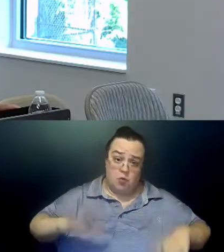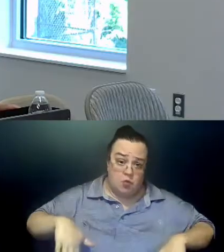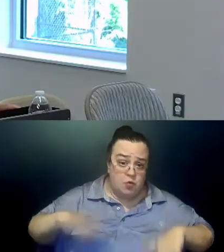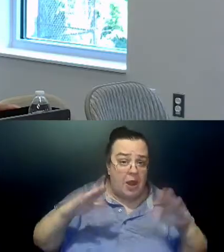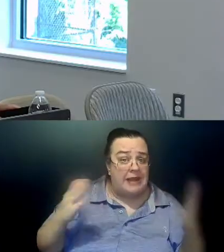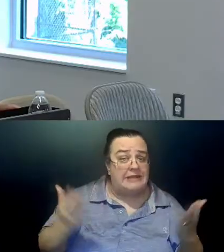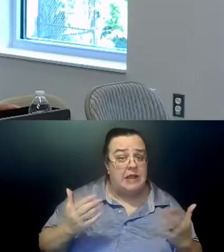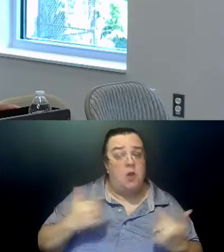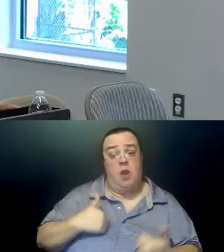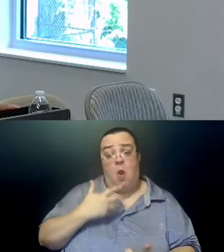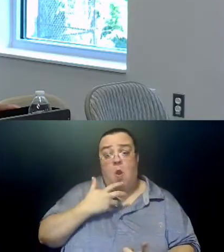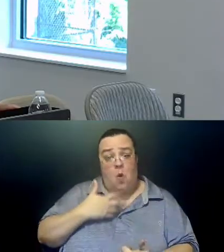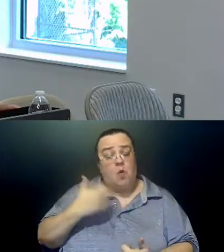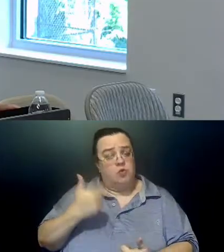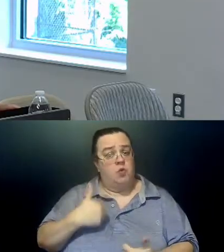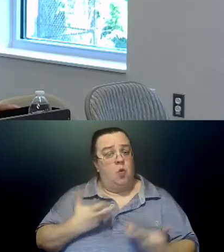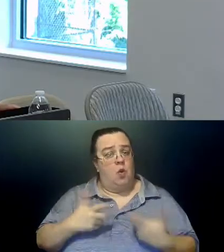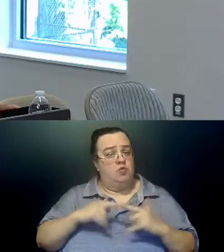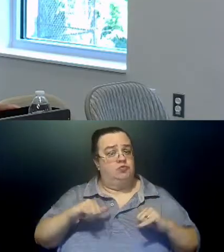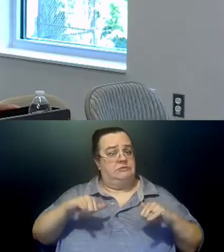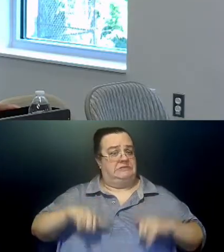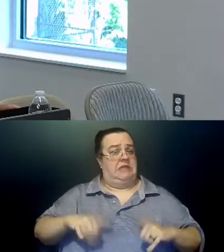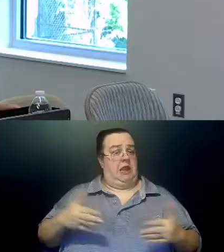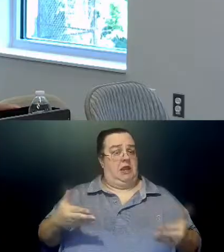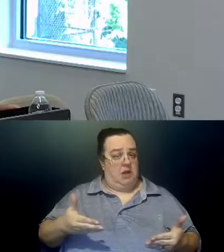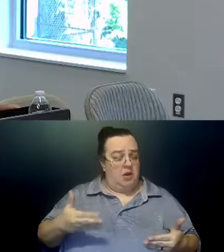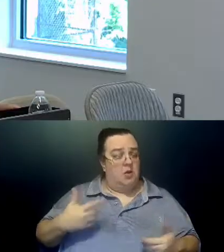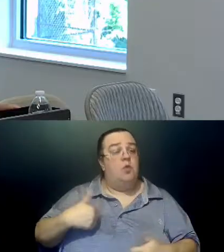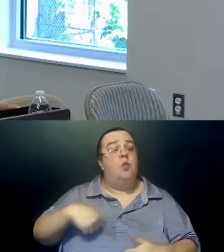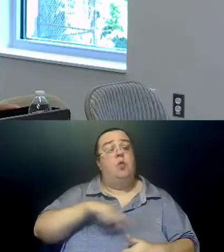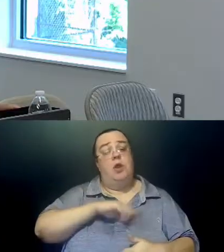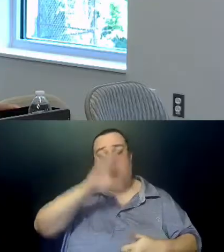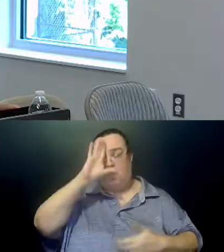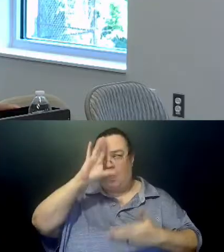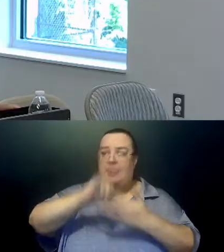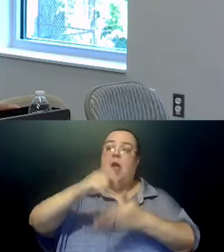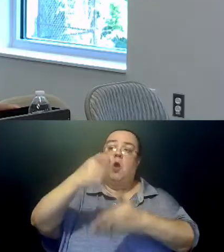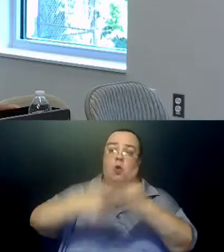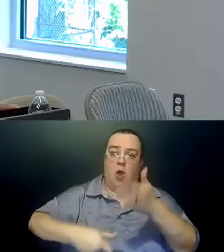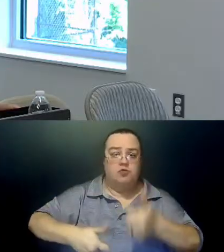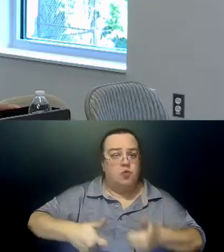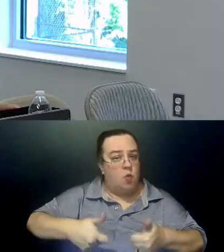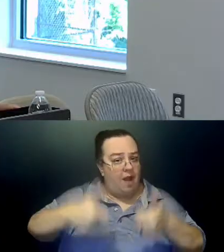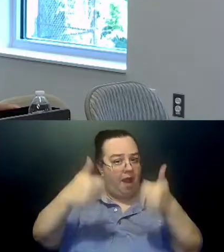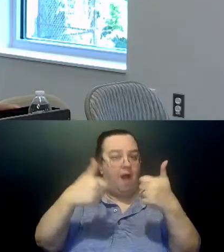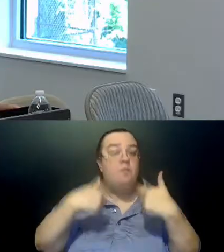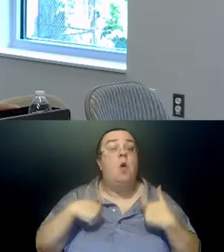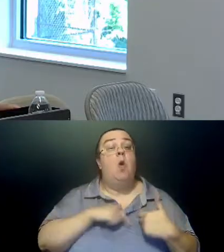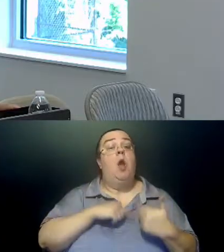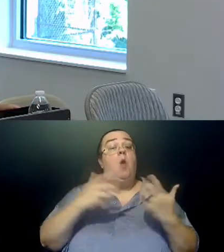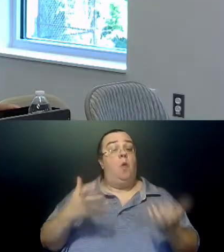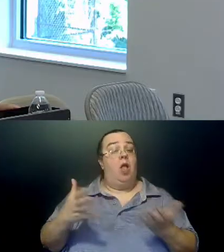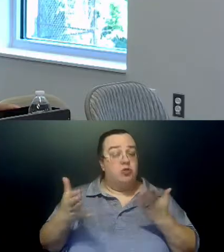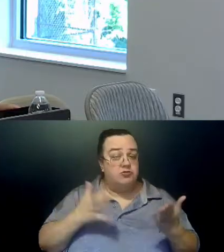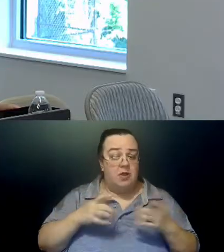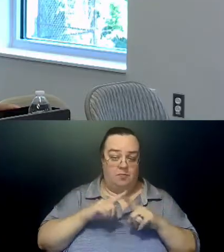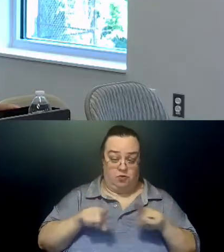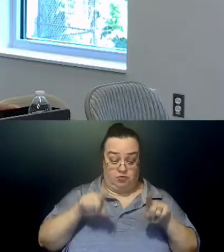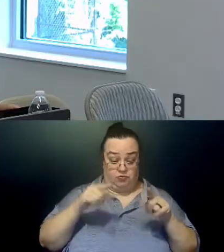stay here. We know that things are going up. We want the services, but in times of